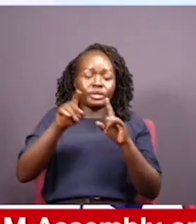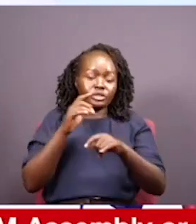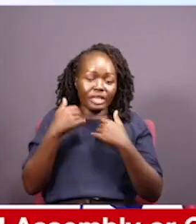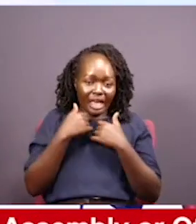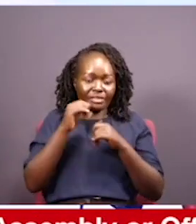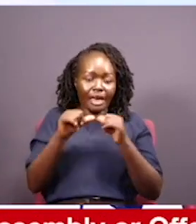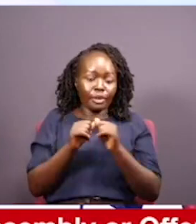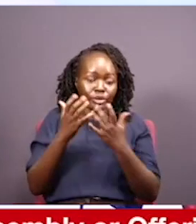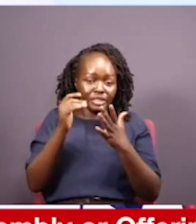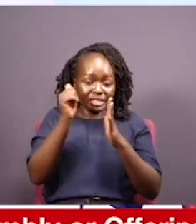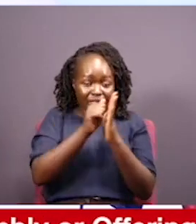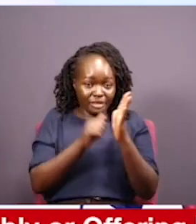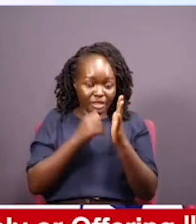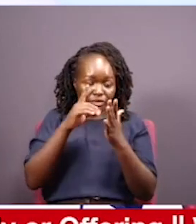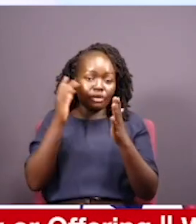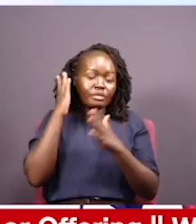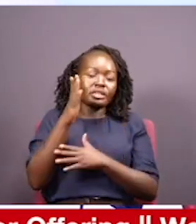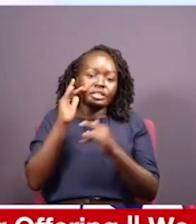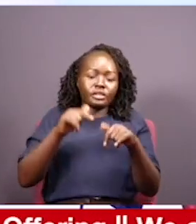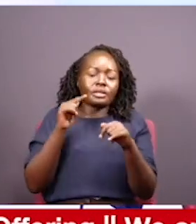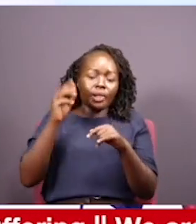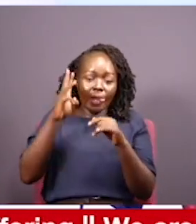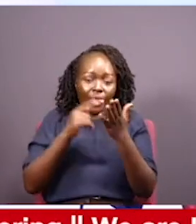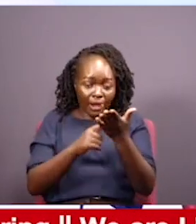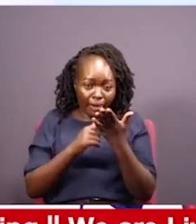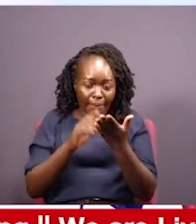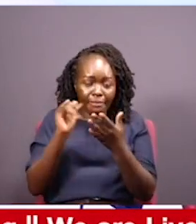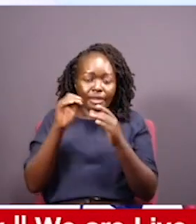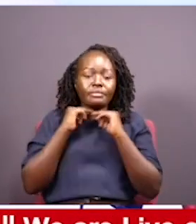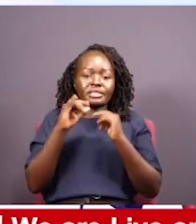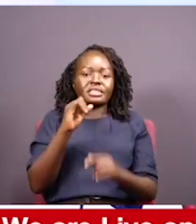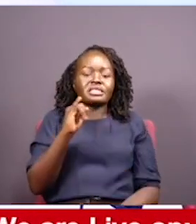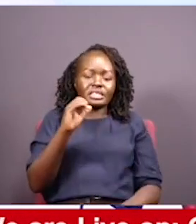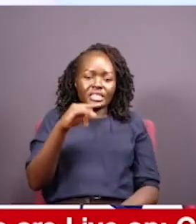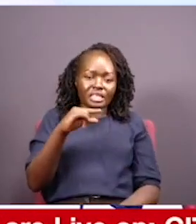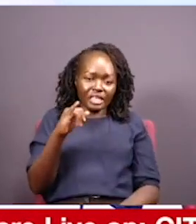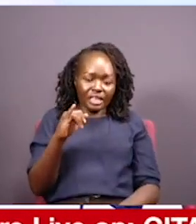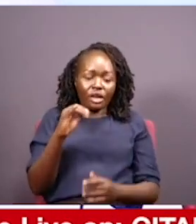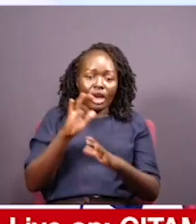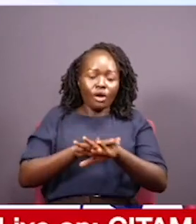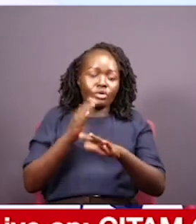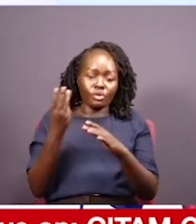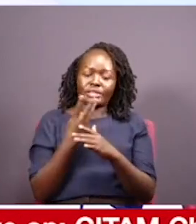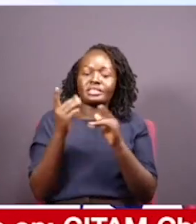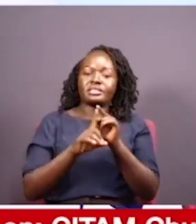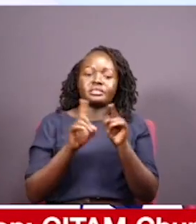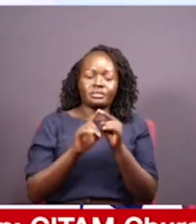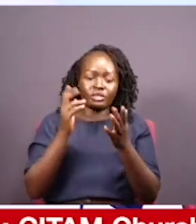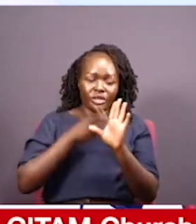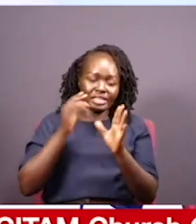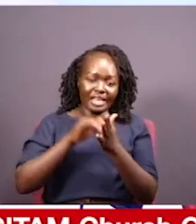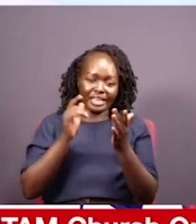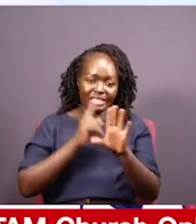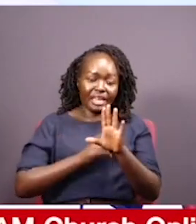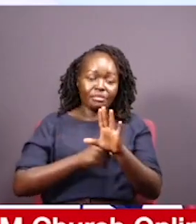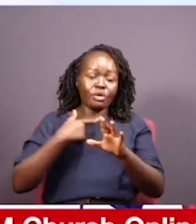sermon today will be addressed by Reverend Isige. And on Wednesday, join us again when we invite you to join us for